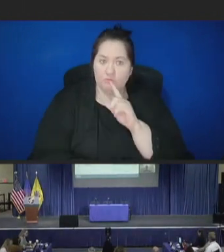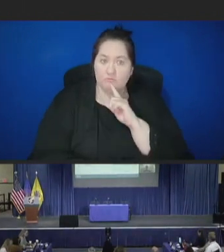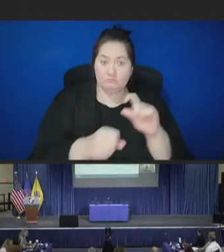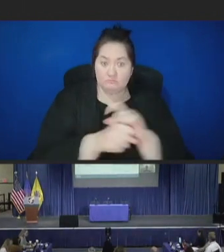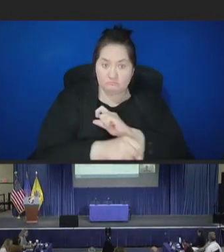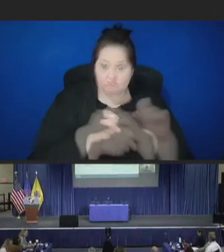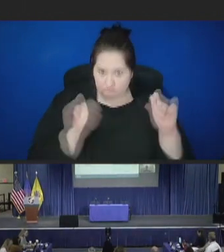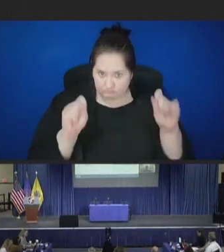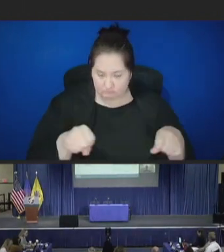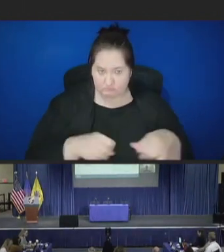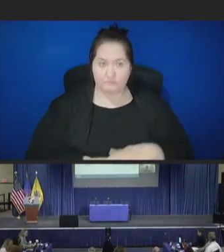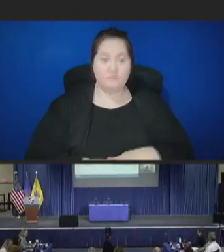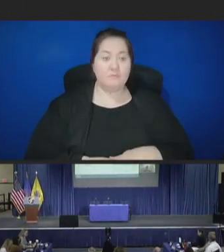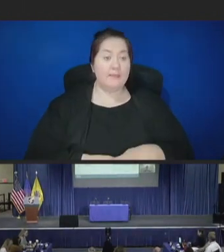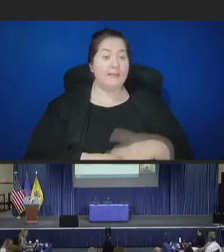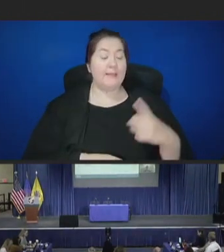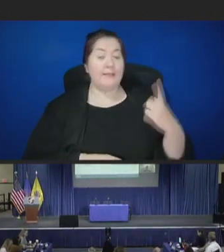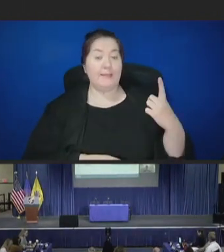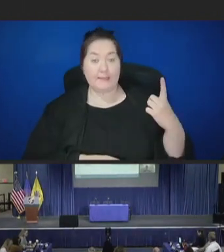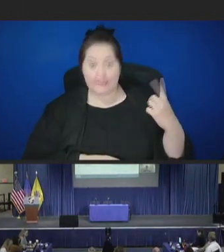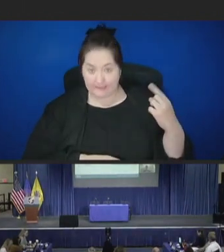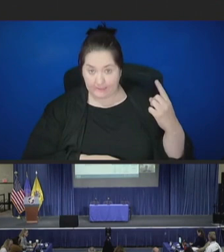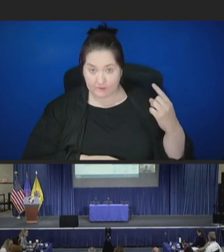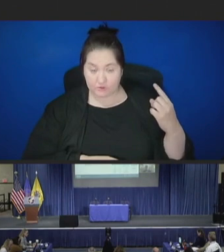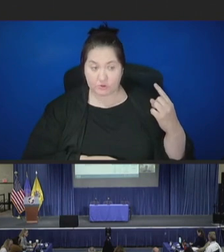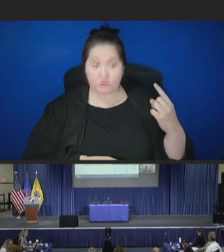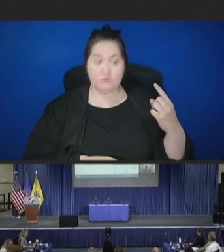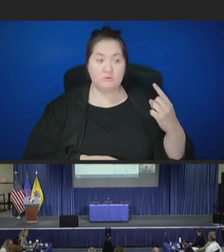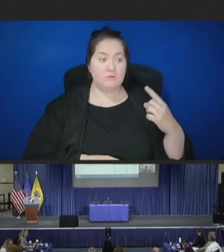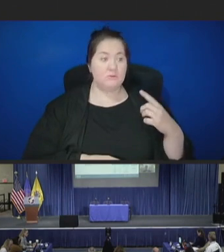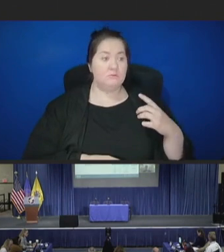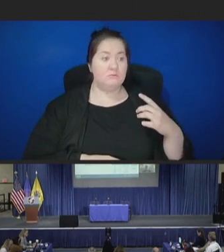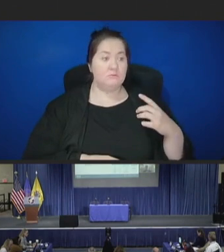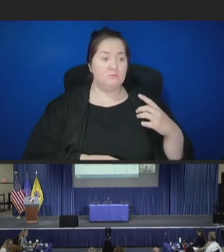reality. And last year, in a special entire